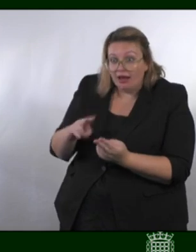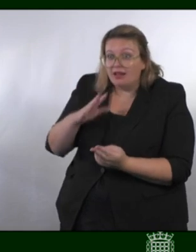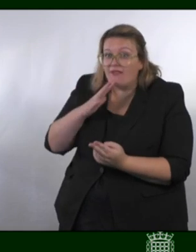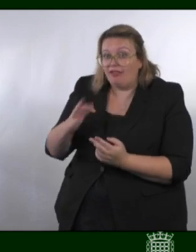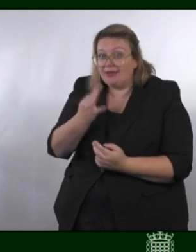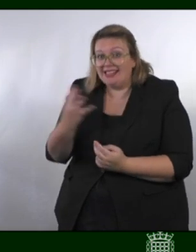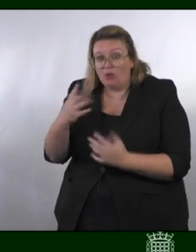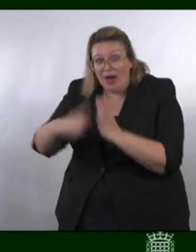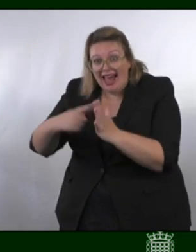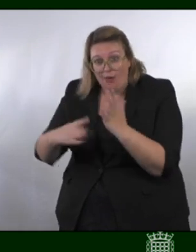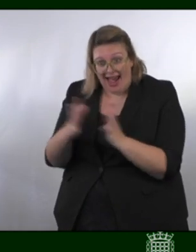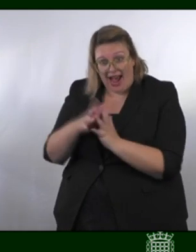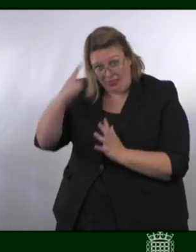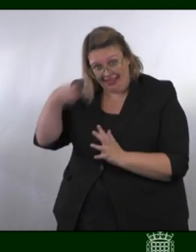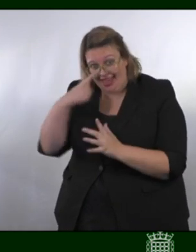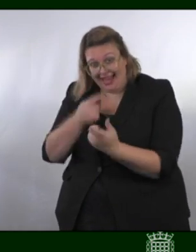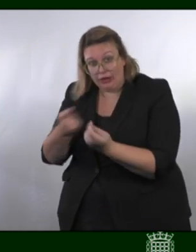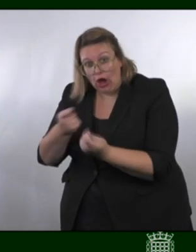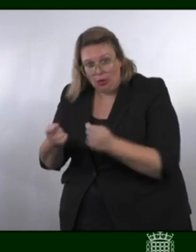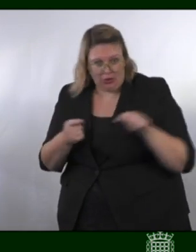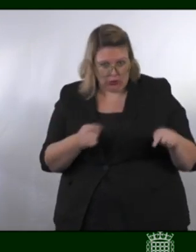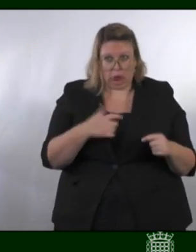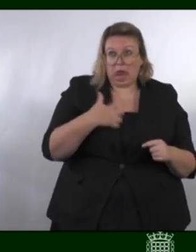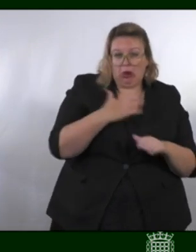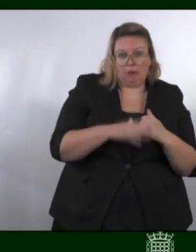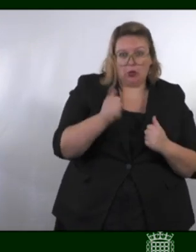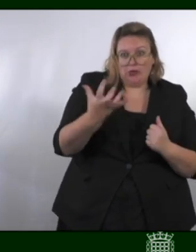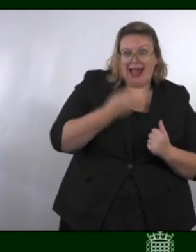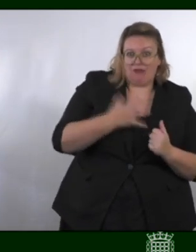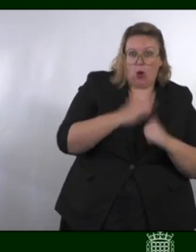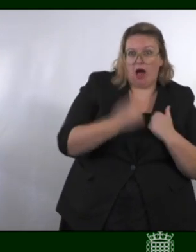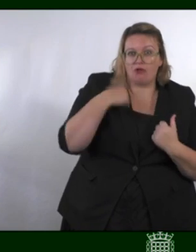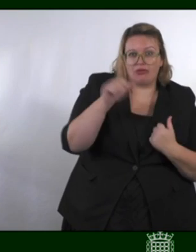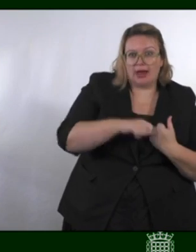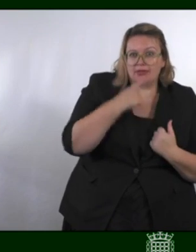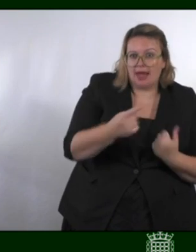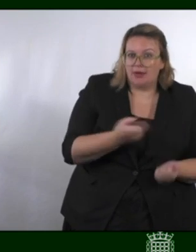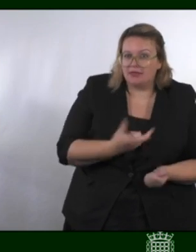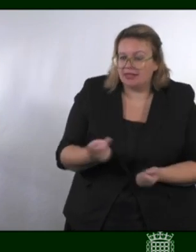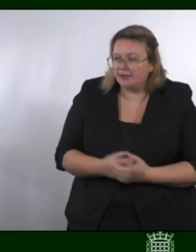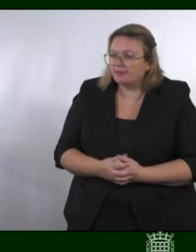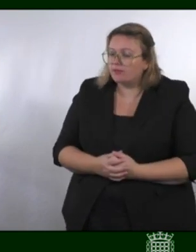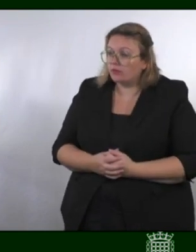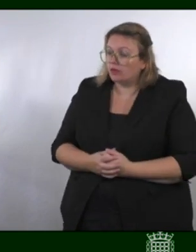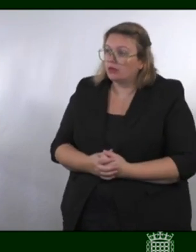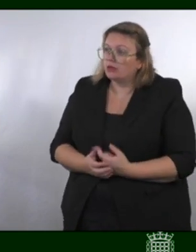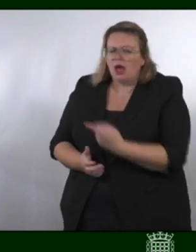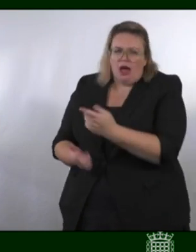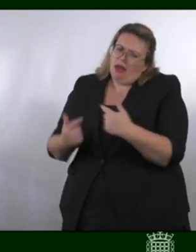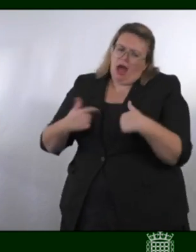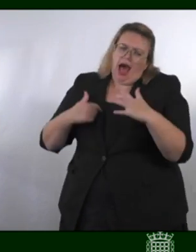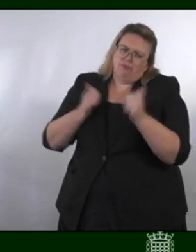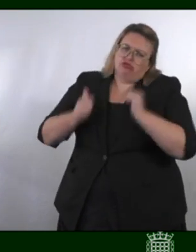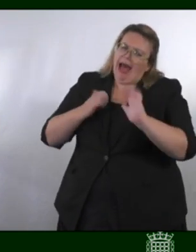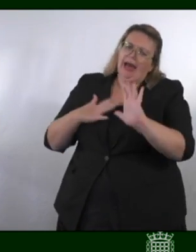Mr. Speaker, actually, I'm proud of what we've done to support people on low incomes throughout this period, and indeed before. It was this government